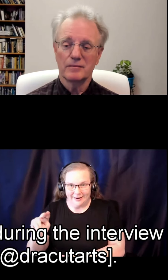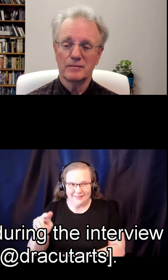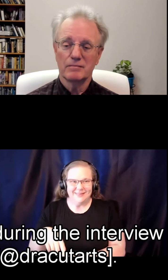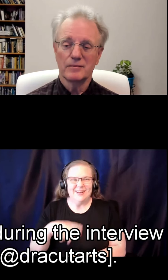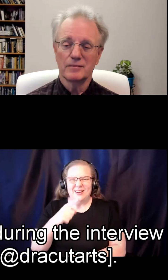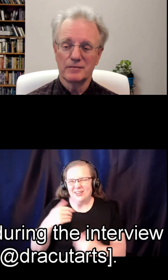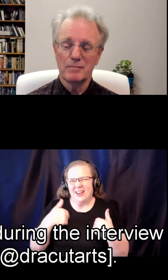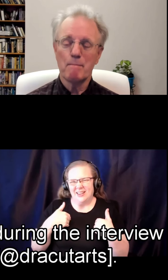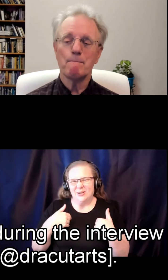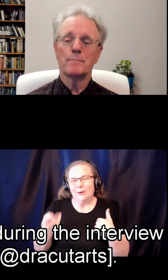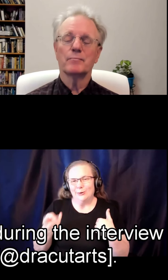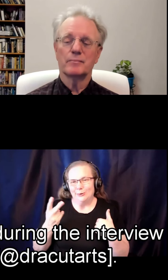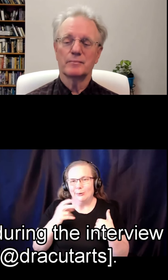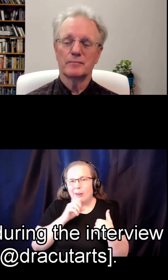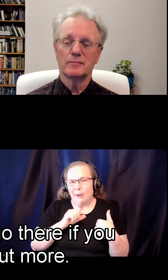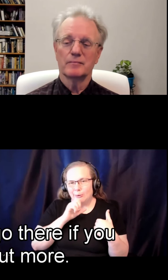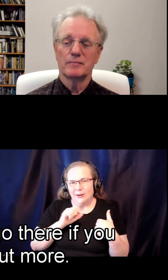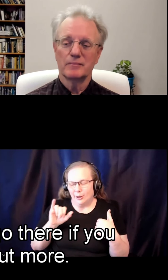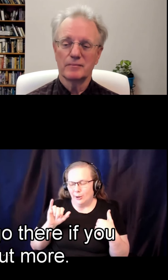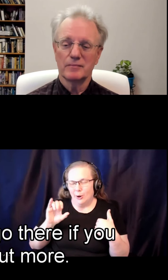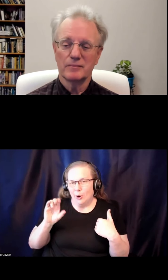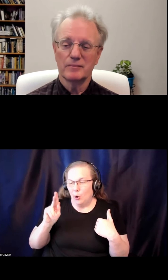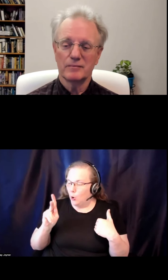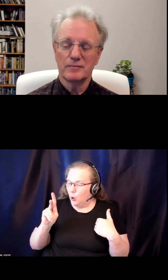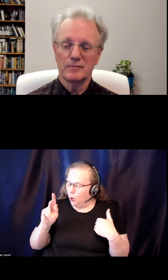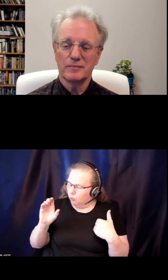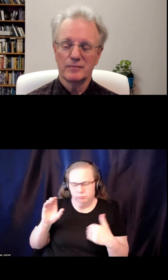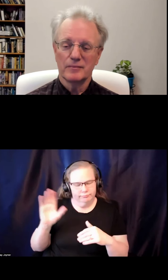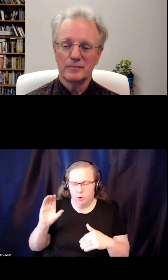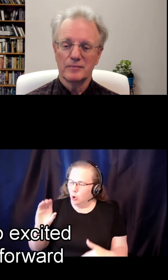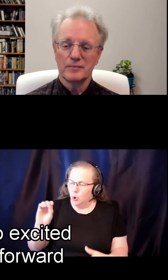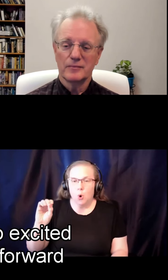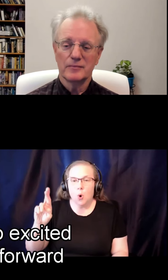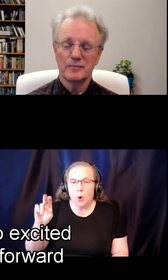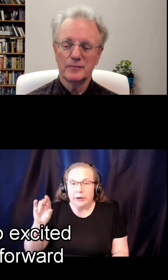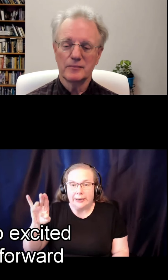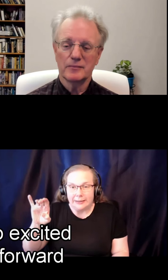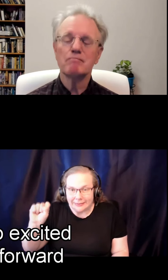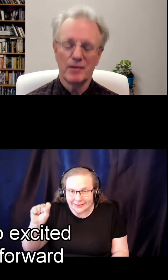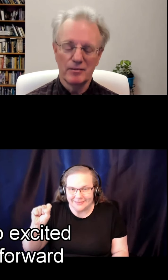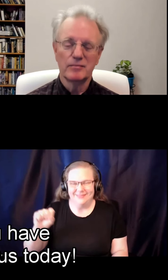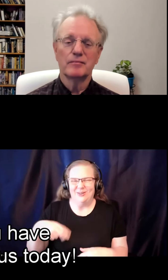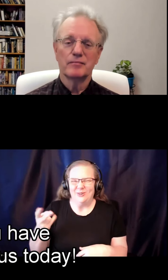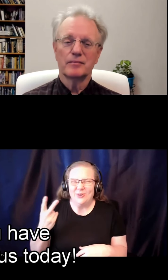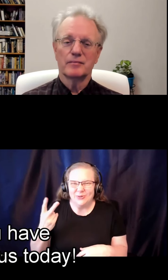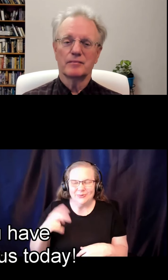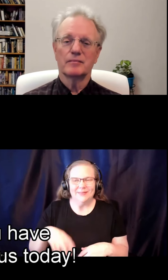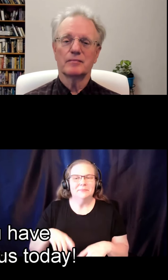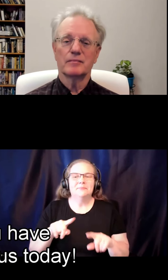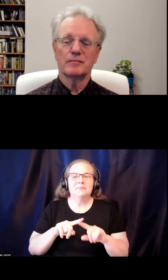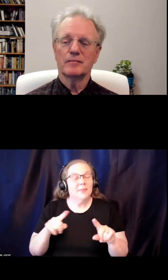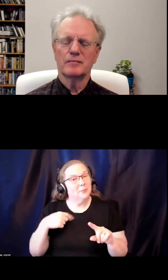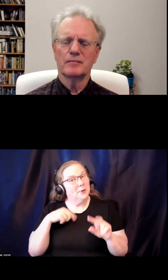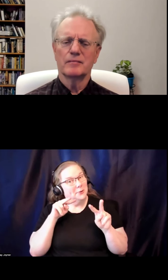corgis, which we talked about during the interview. So you'll have to go there if you want to find out more. Julia, we're so excited and looking forward to what you have to share with